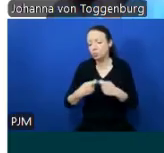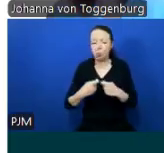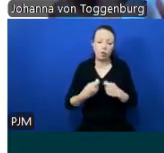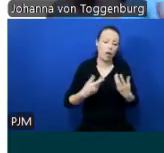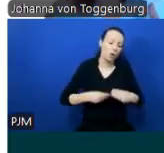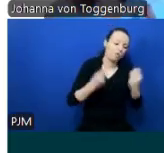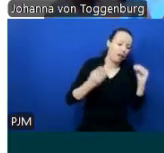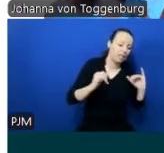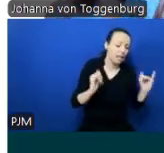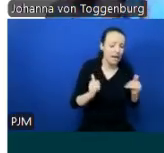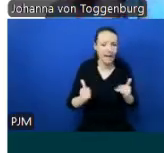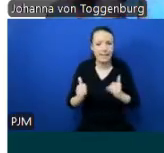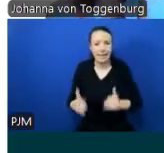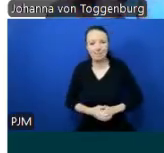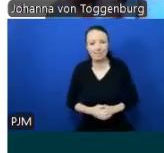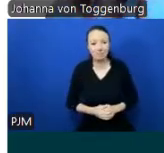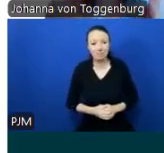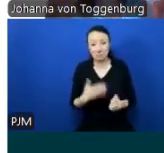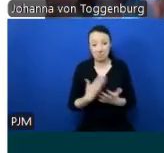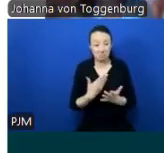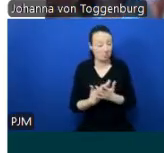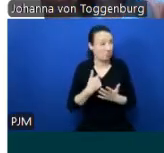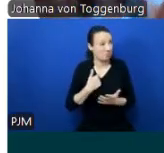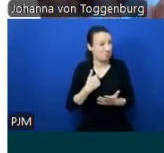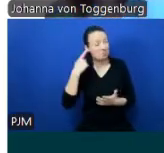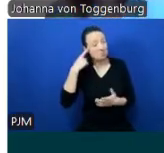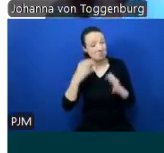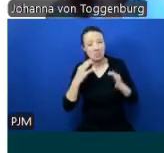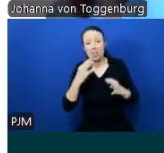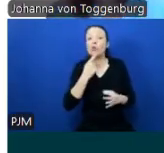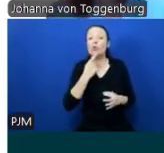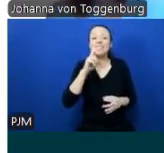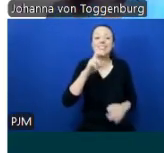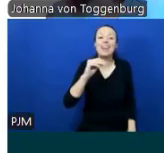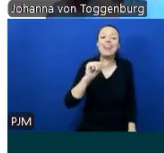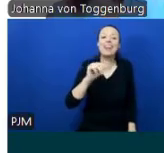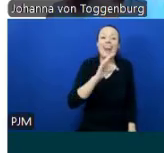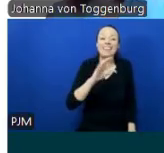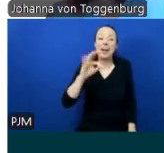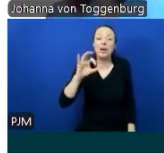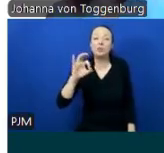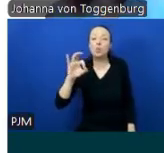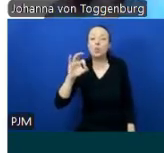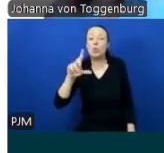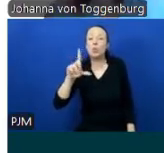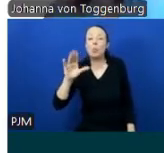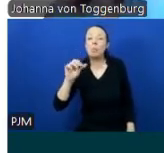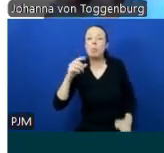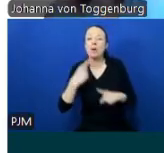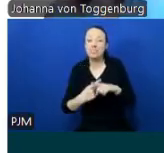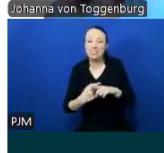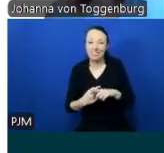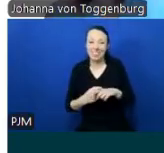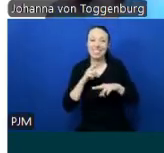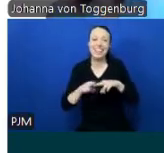So the heat toolbox is basically the practical, simple outcome of that project, and